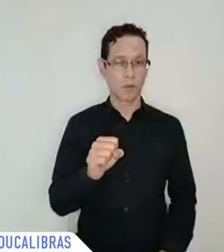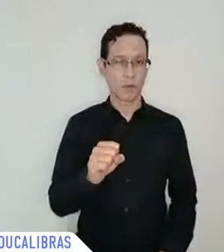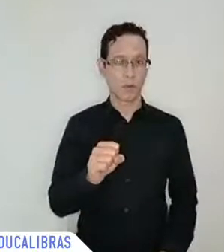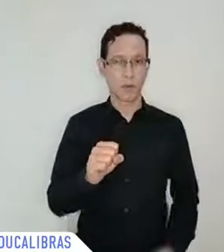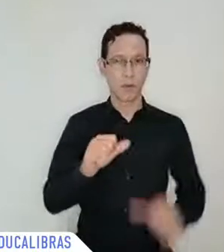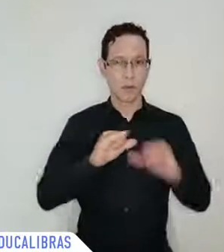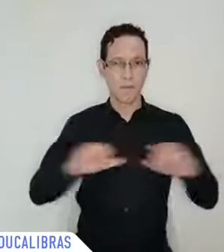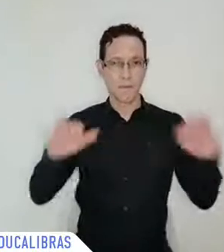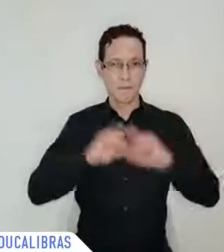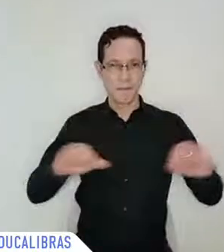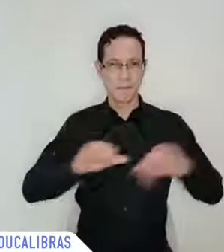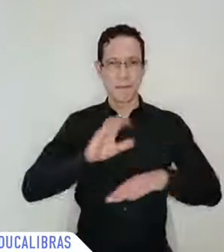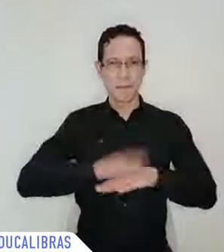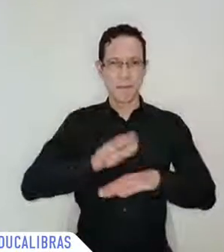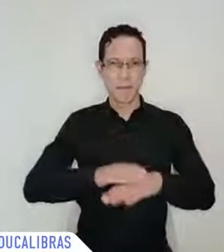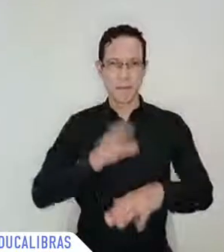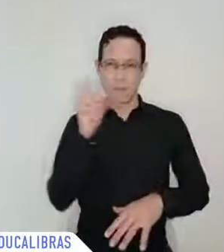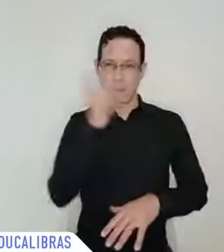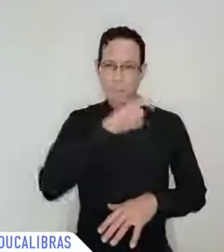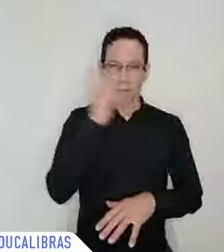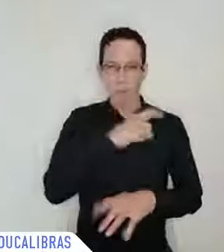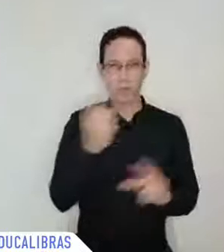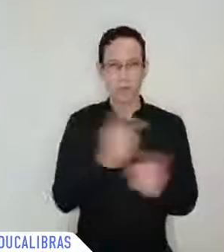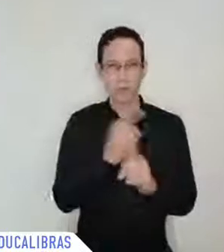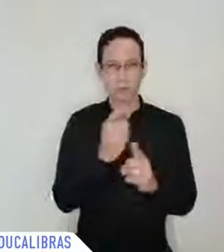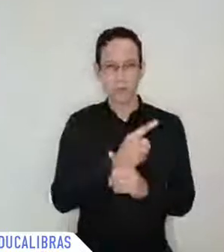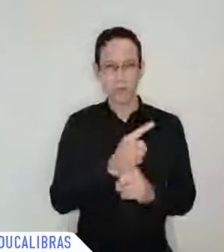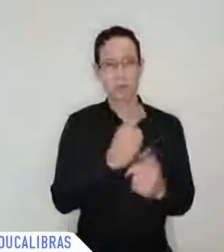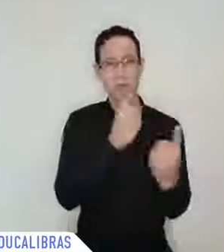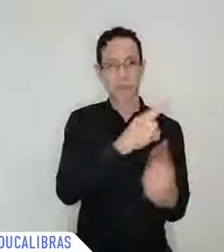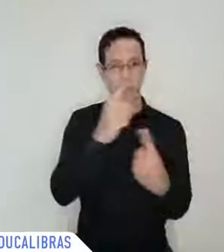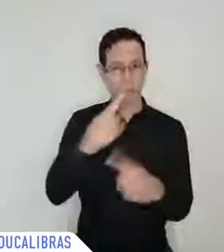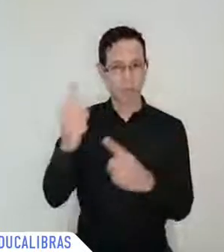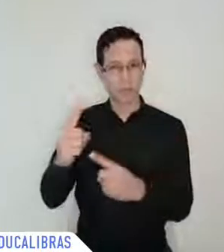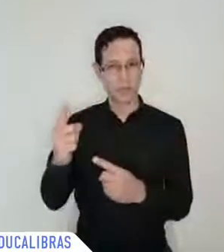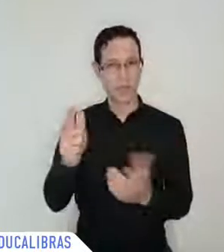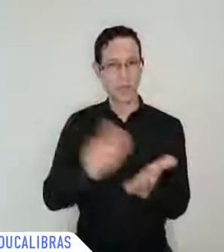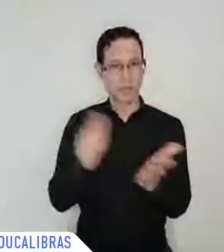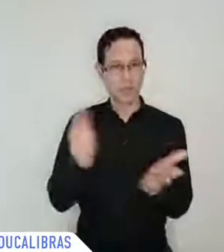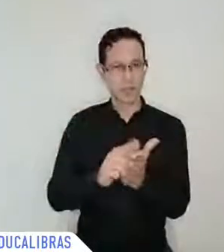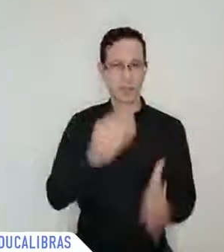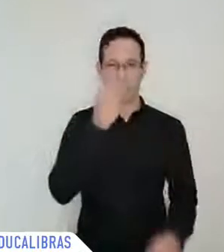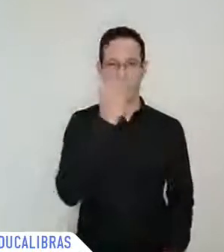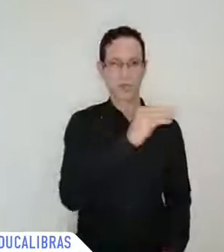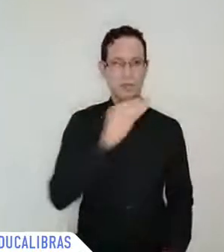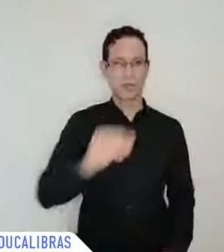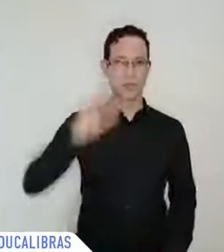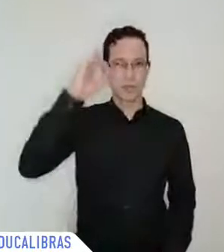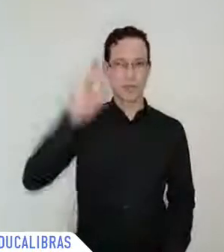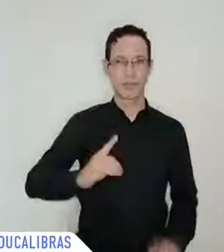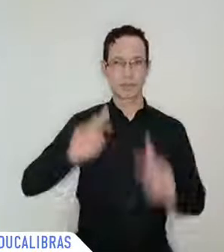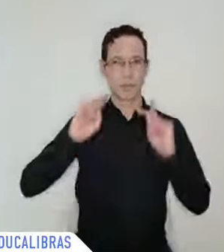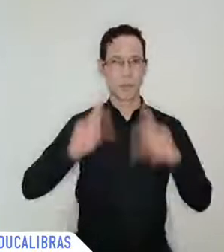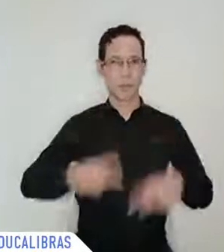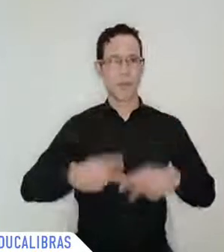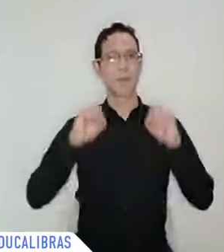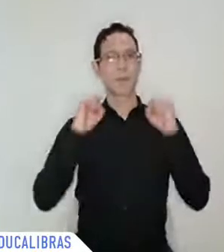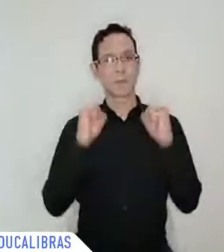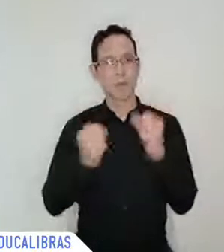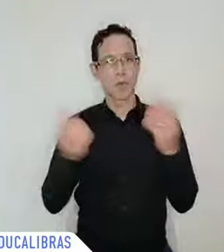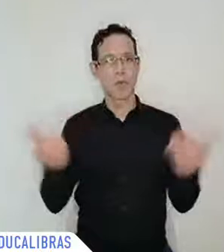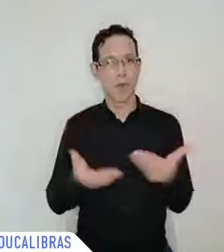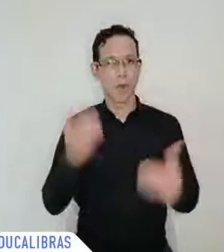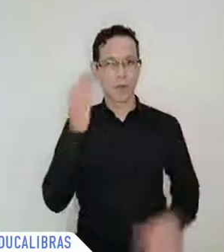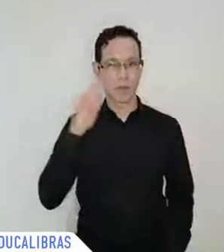of Jair Bolsonaro in 2018 was marked by defamation,